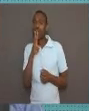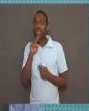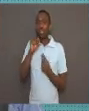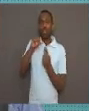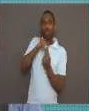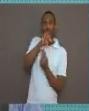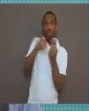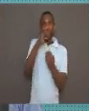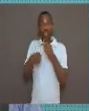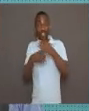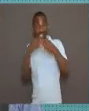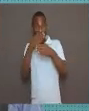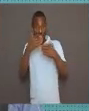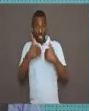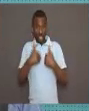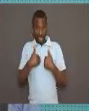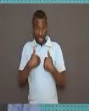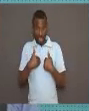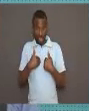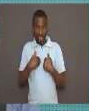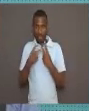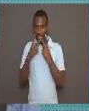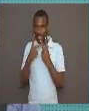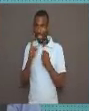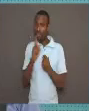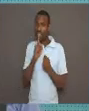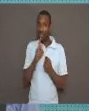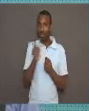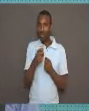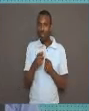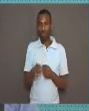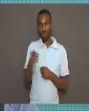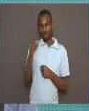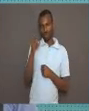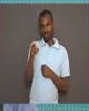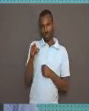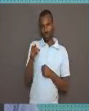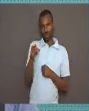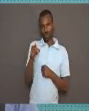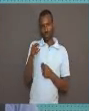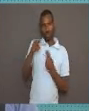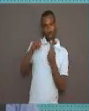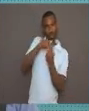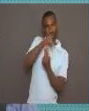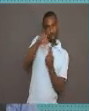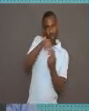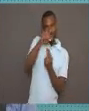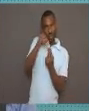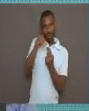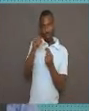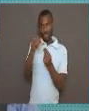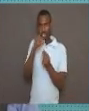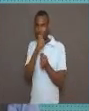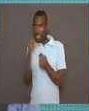know that there must be some force that holds the molecules together in